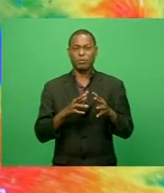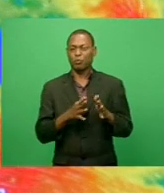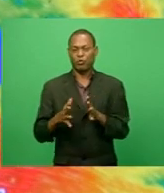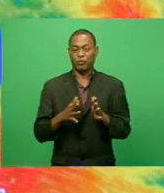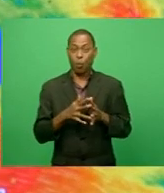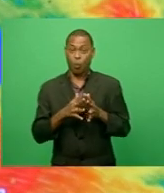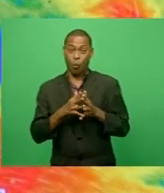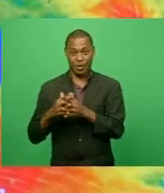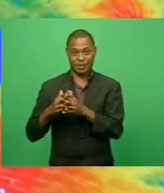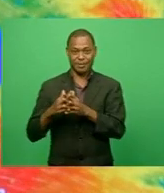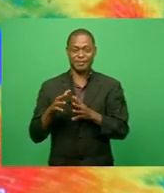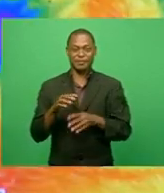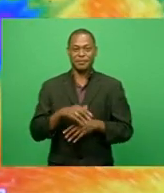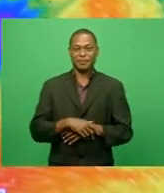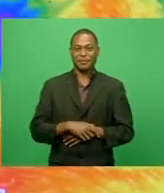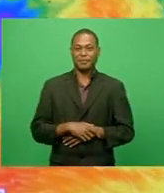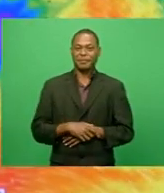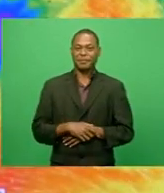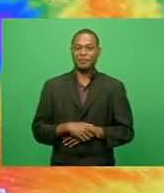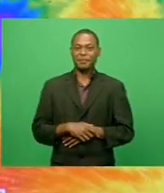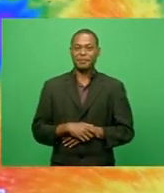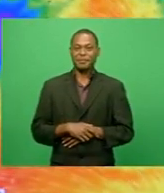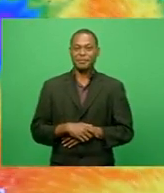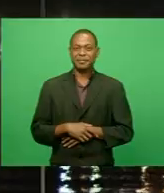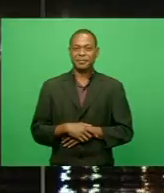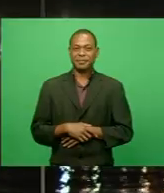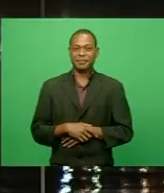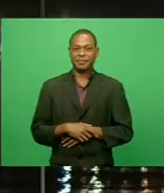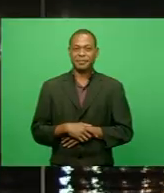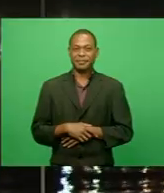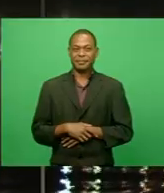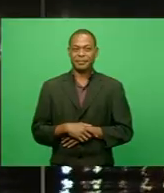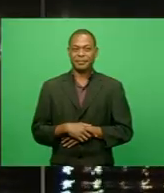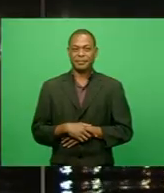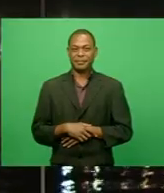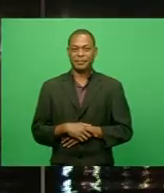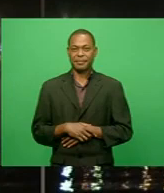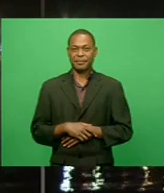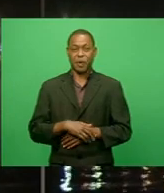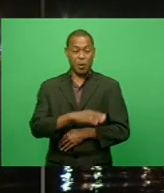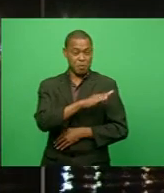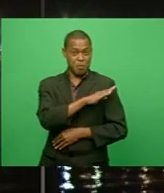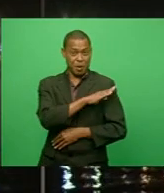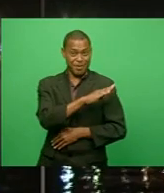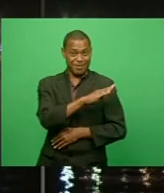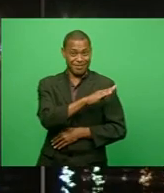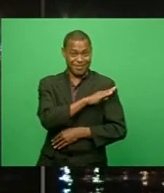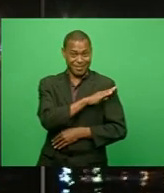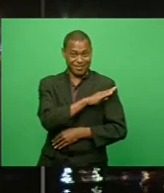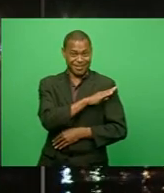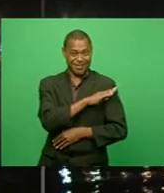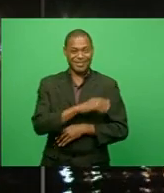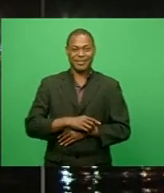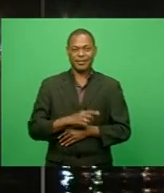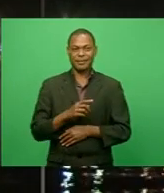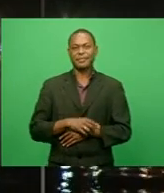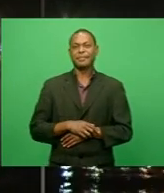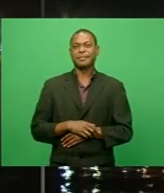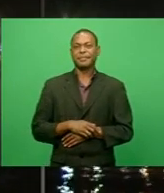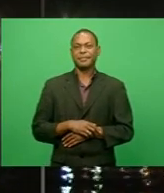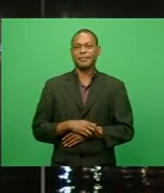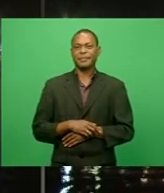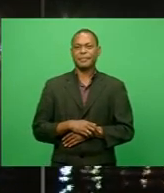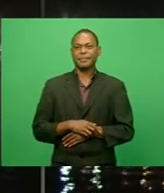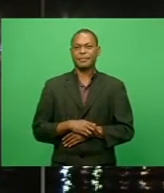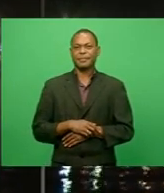hour. Felipe Naikaso, FBC News. Prime Minister Vorenge Bainimarama, while speaking at the